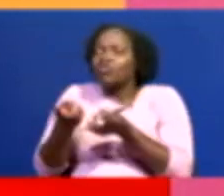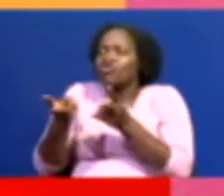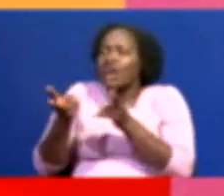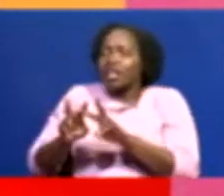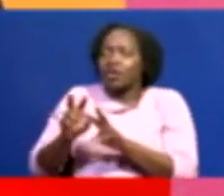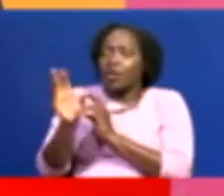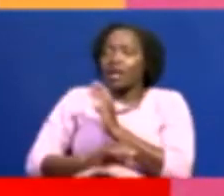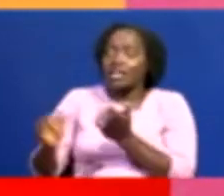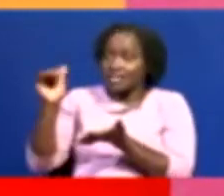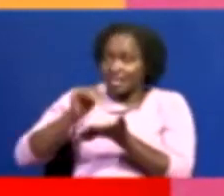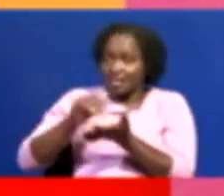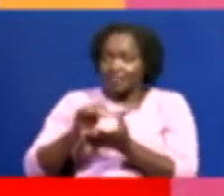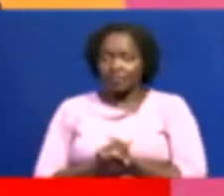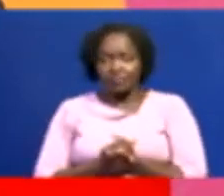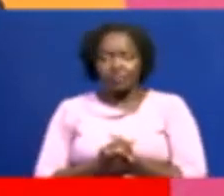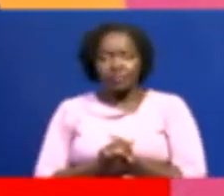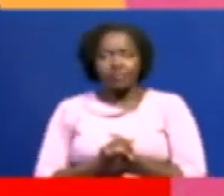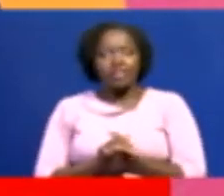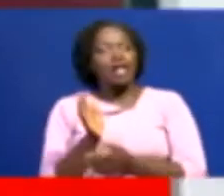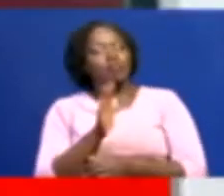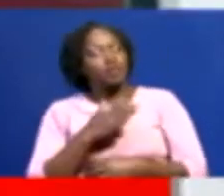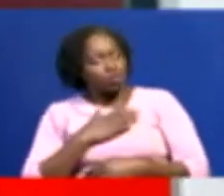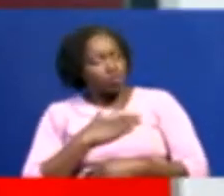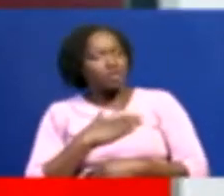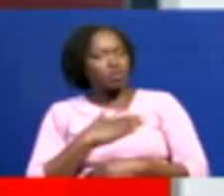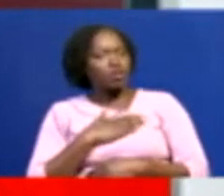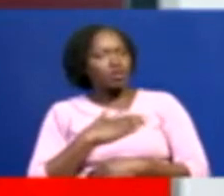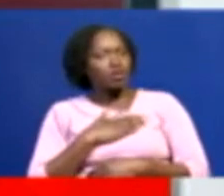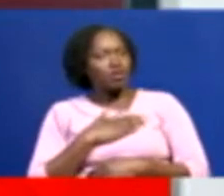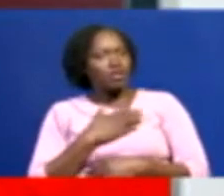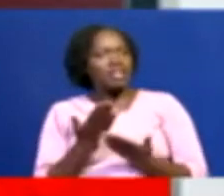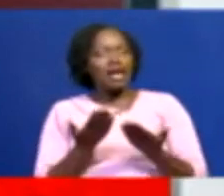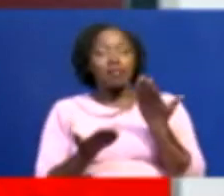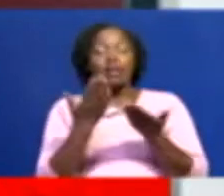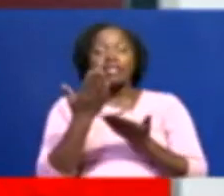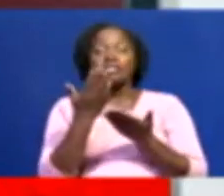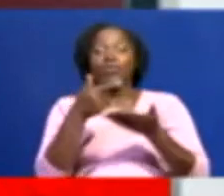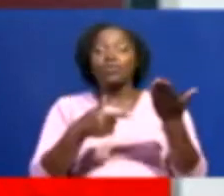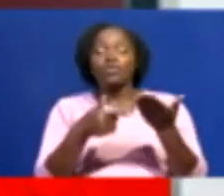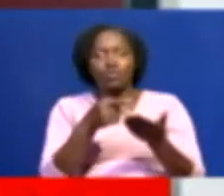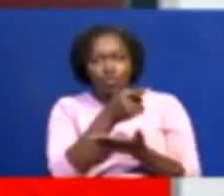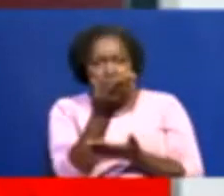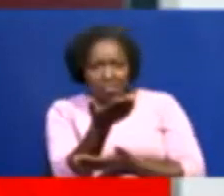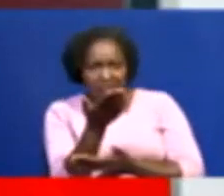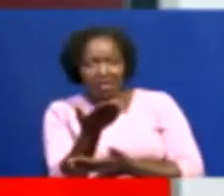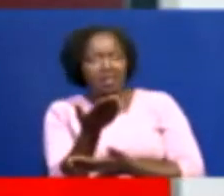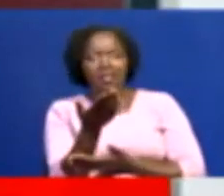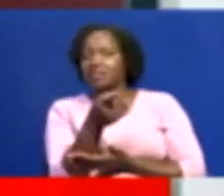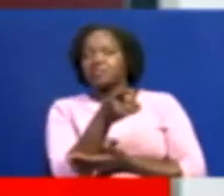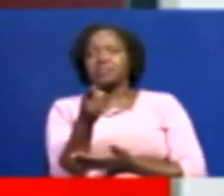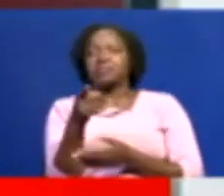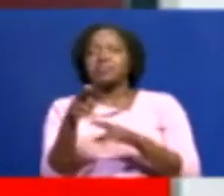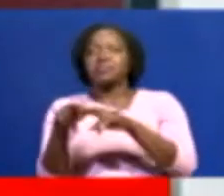country once again. Mm-hmm. Maybe let me head back to Mheshimiwa. Mheshimiwa, what will be the middle ground, given that you have been there, you have been